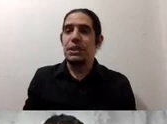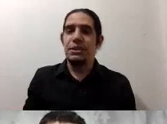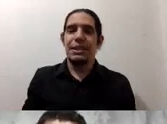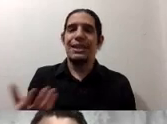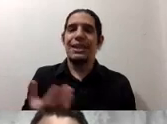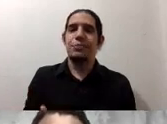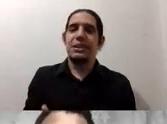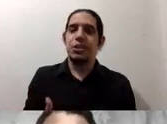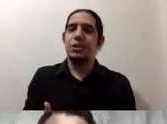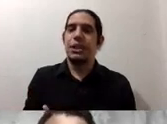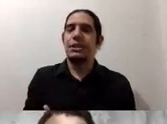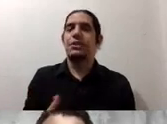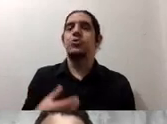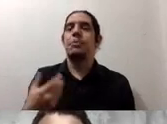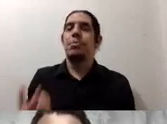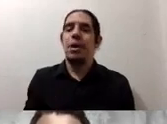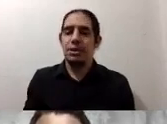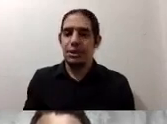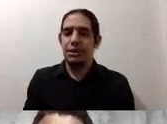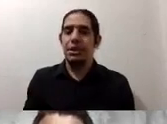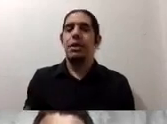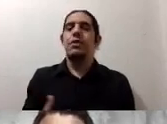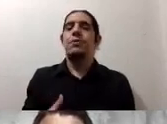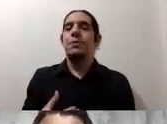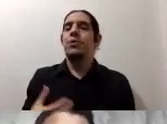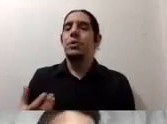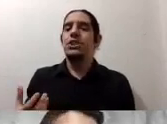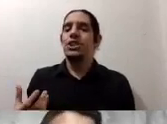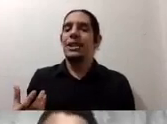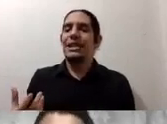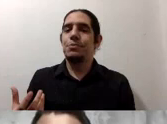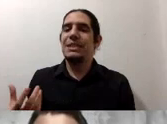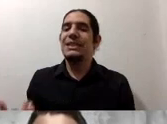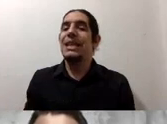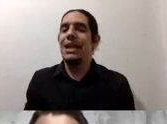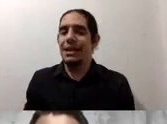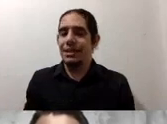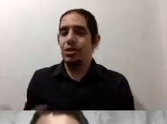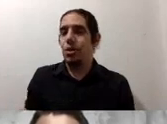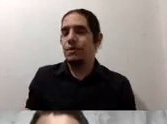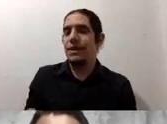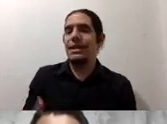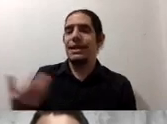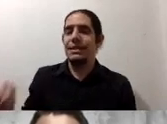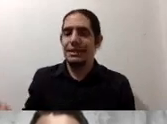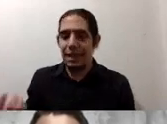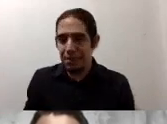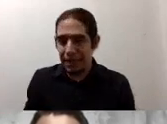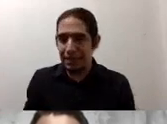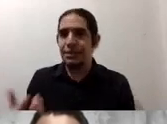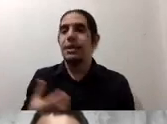which means it has been subjected to a process through which it has been selected, codified,